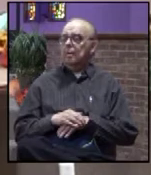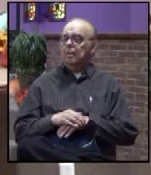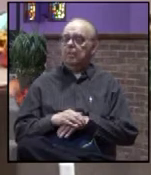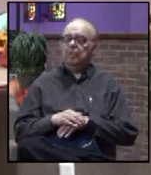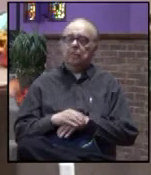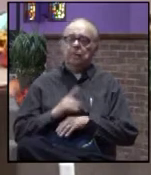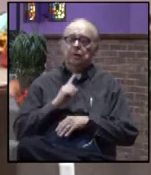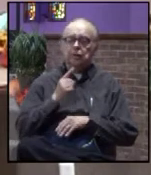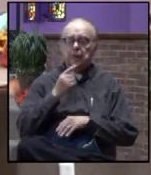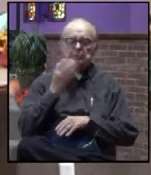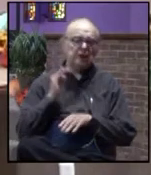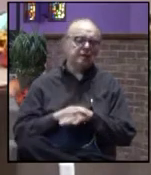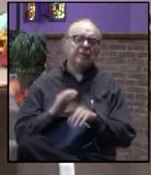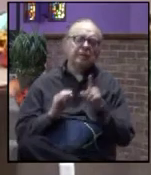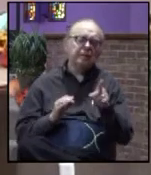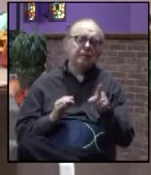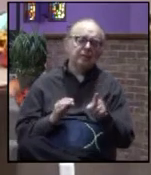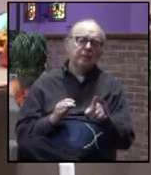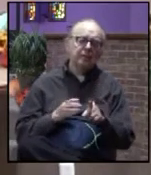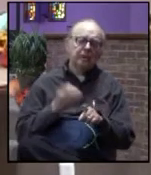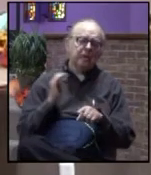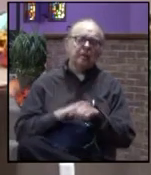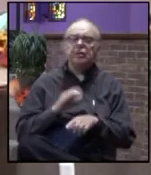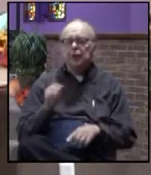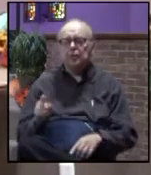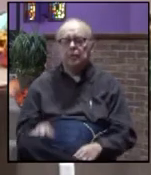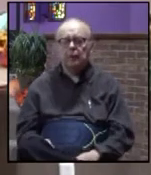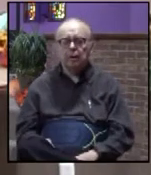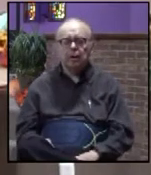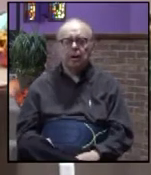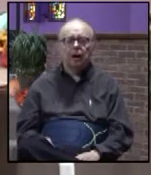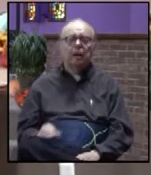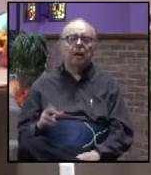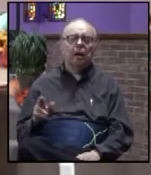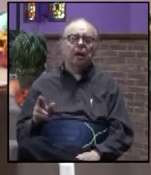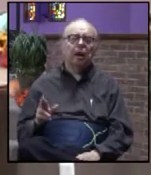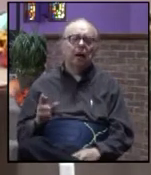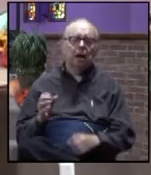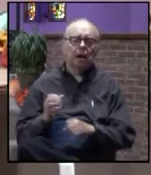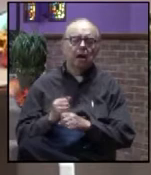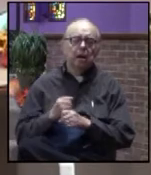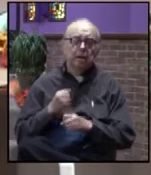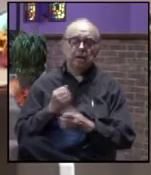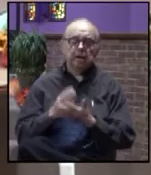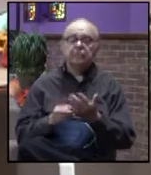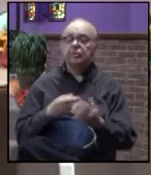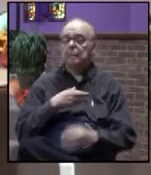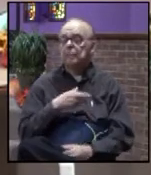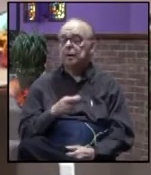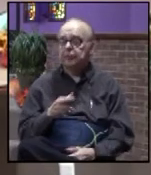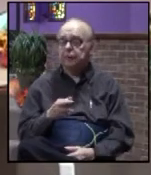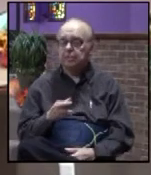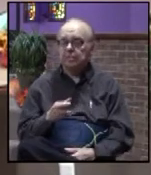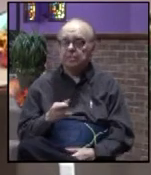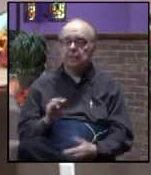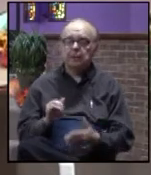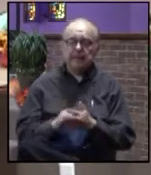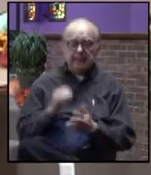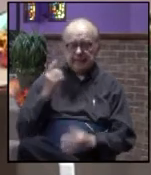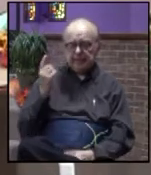We're so much better than you. We're so much better than you. Or you get some religions that